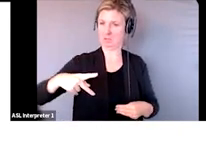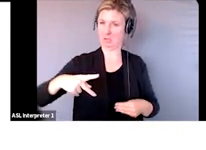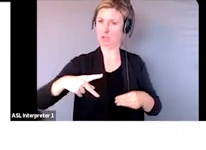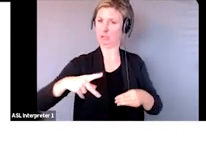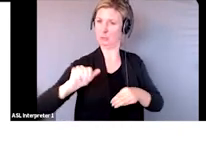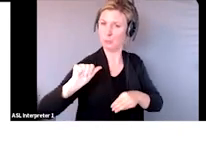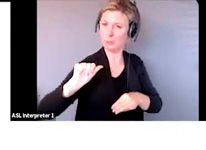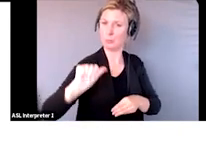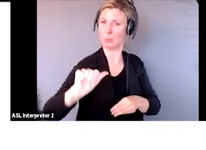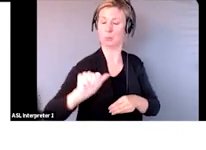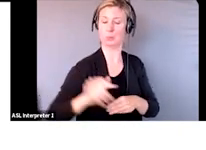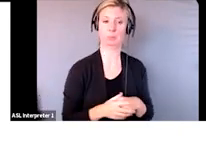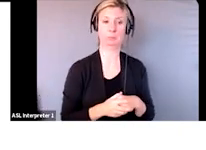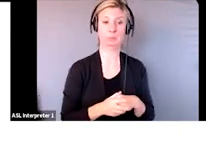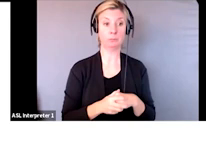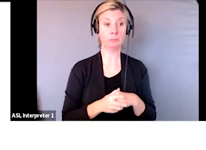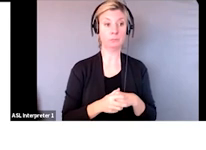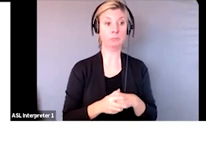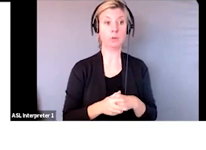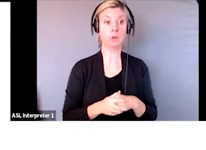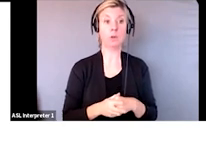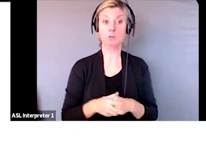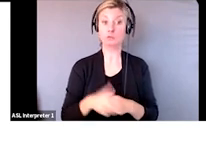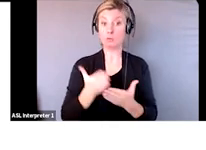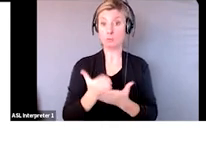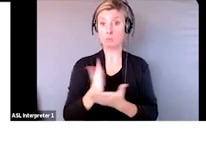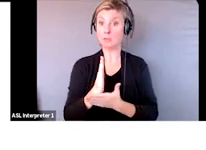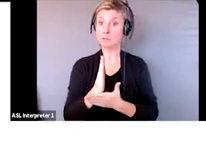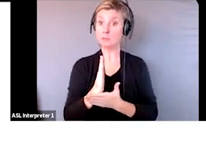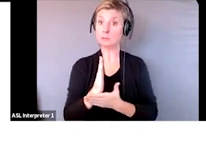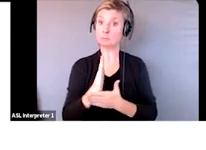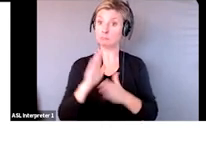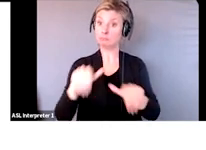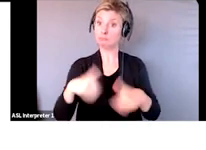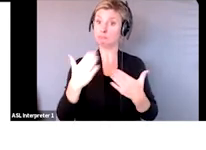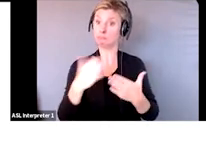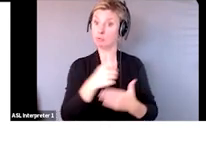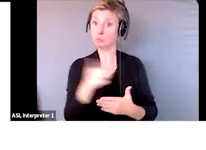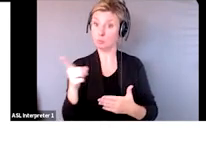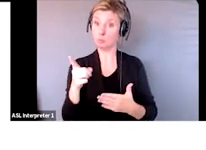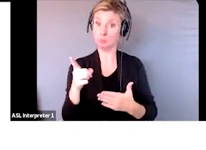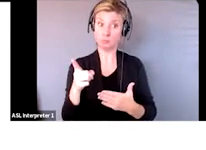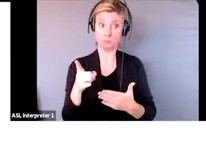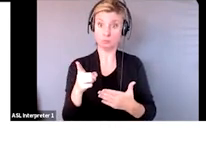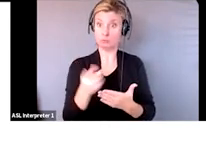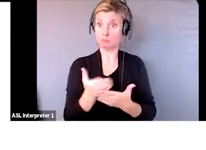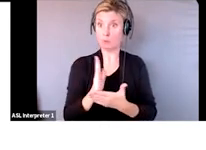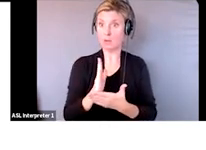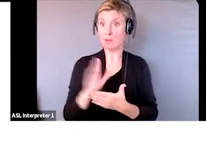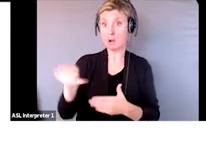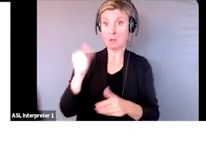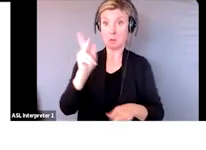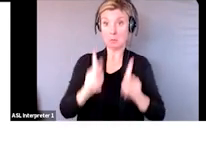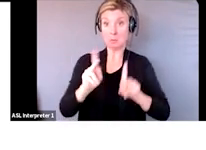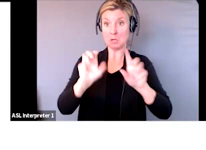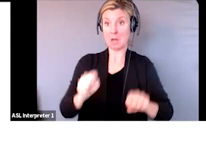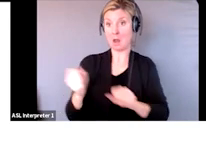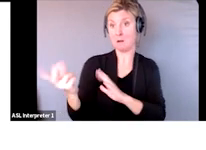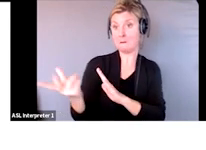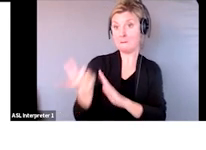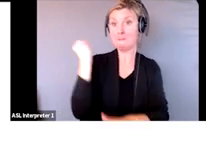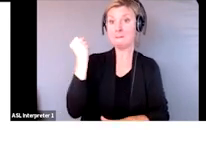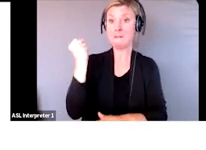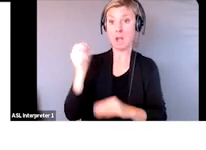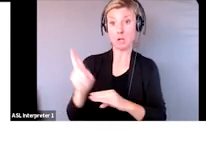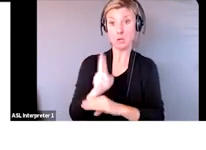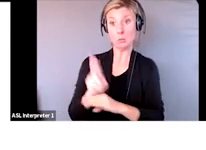you the right to prevent others from taking credit or from using your intellectual property.